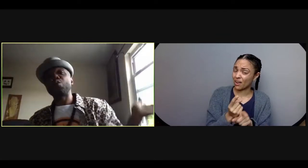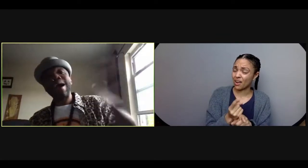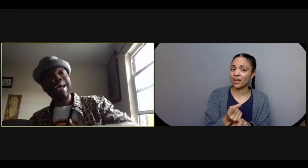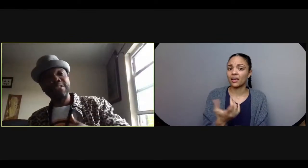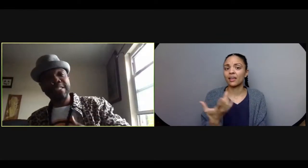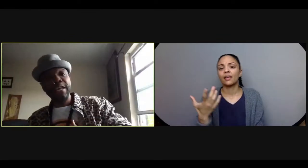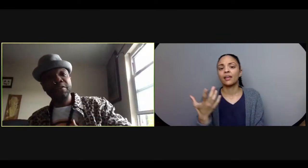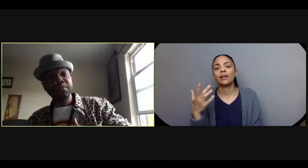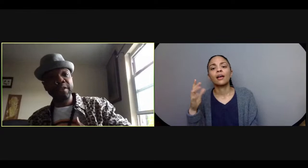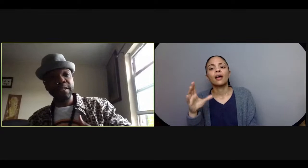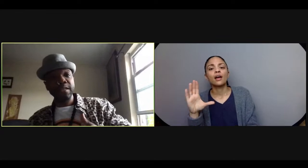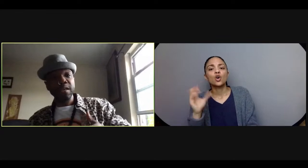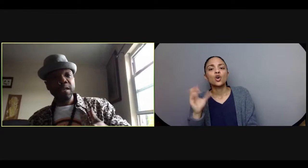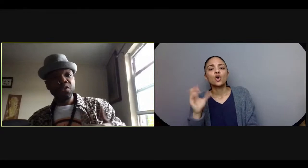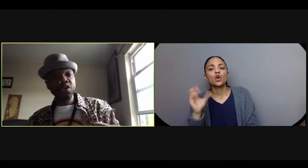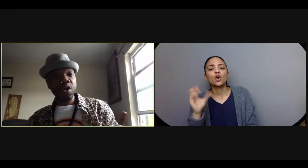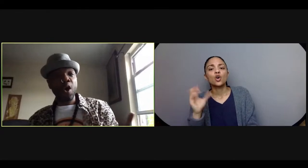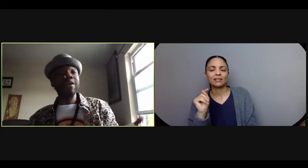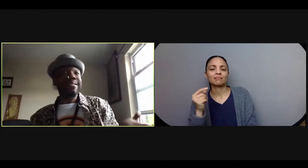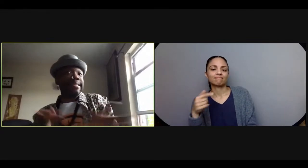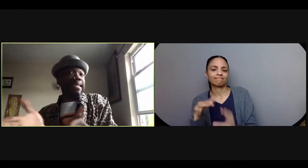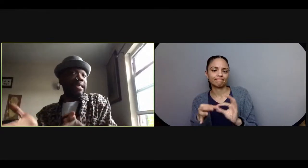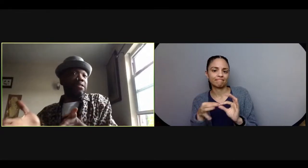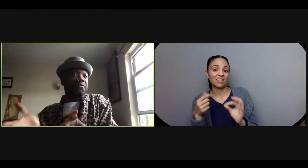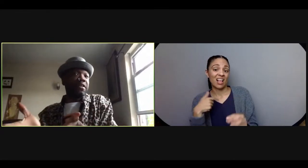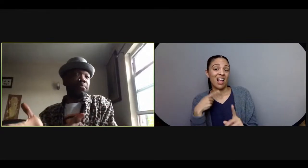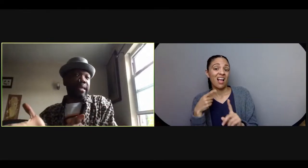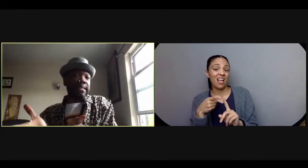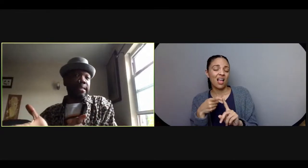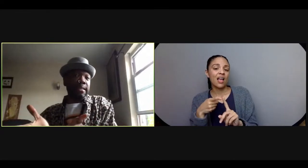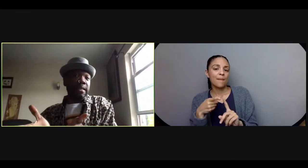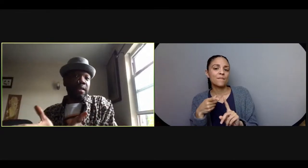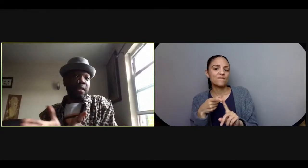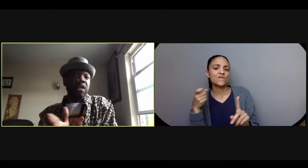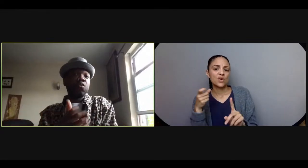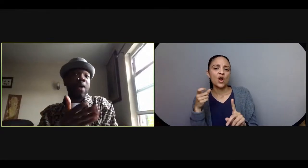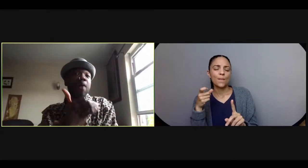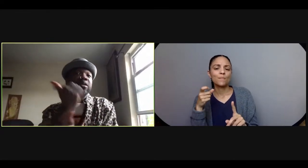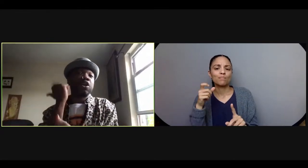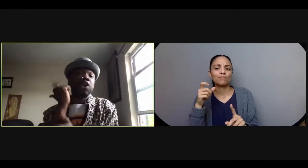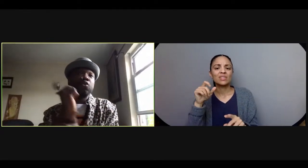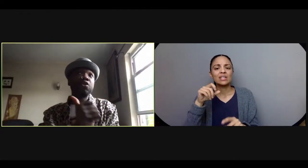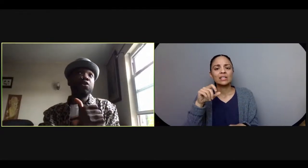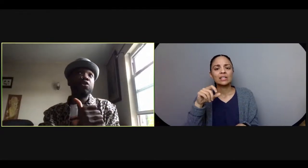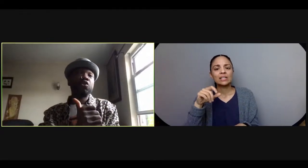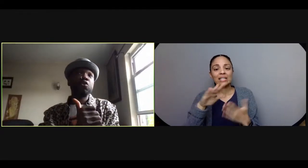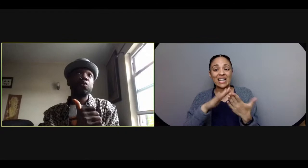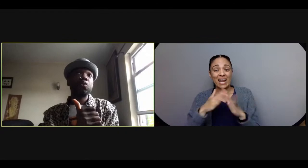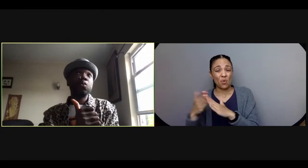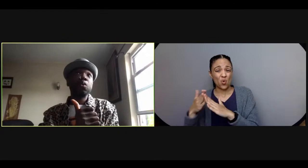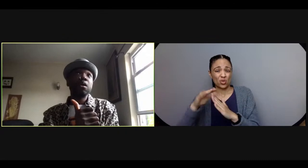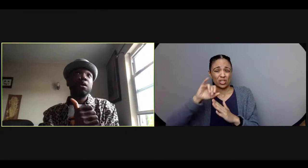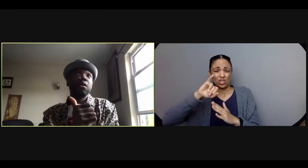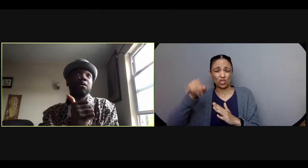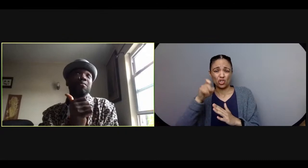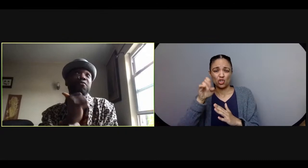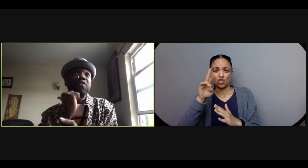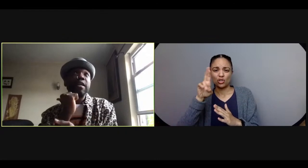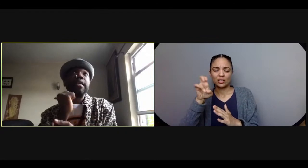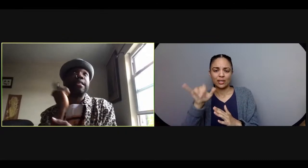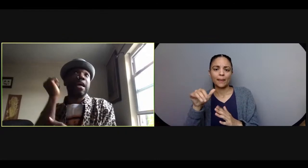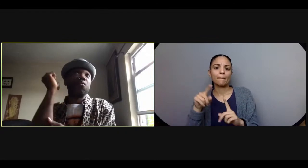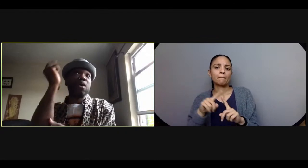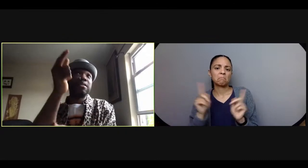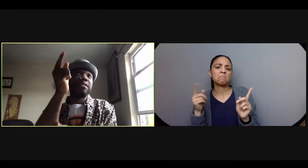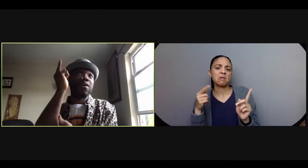right outside of Philly. So our city is Philly, basically. Because I was closer to Philly than